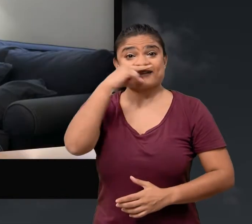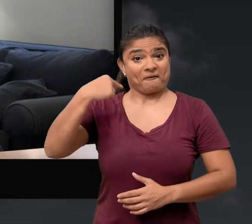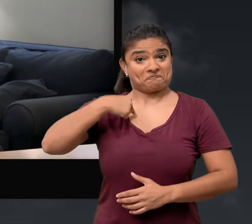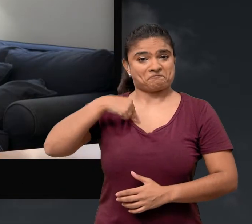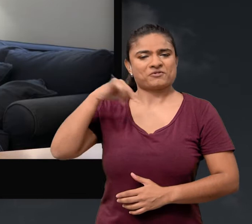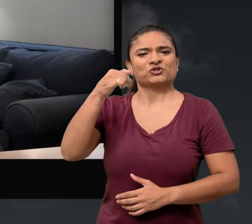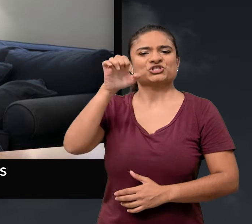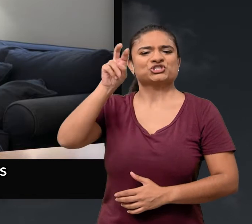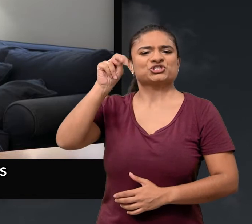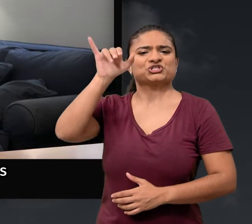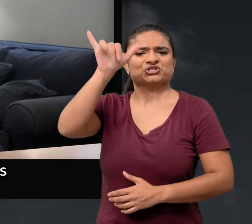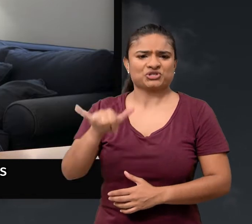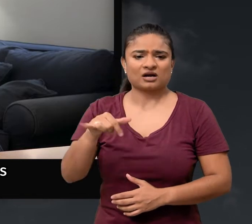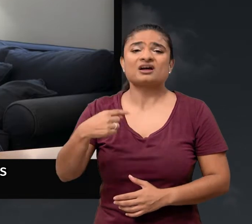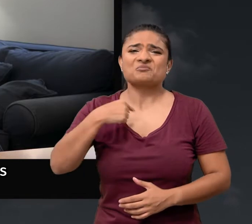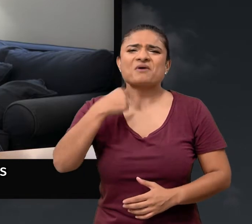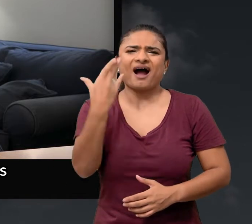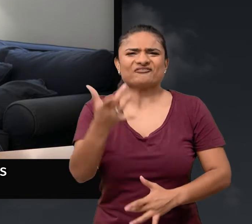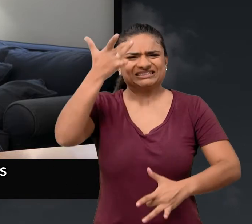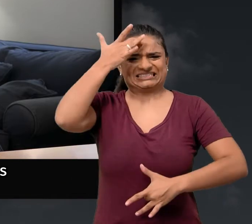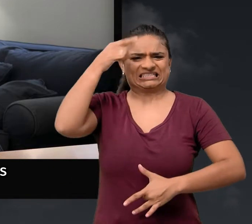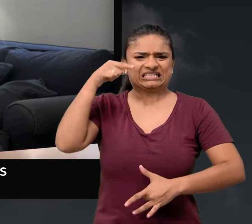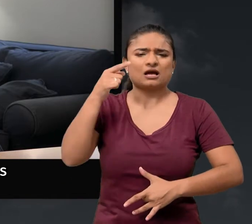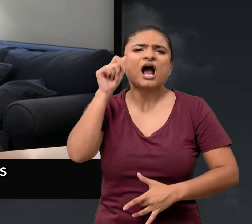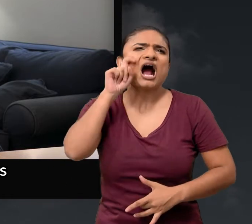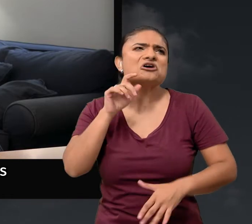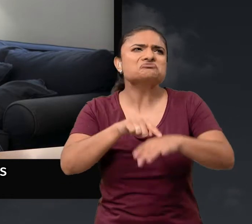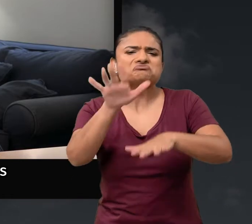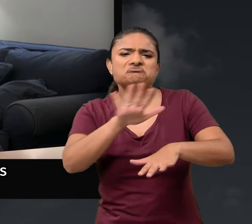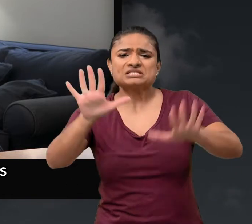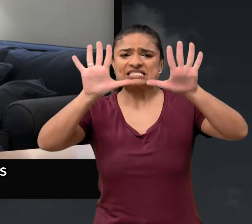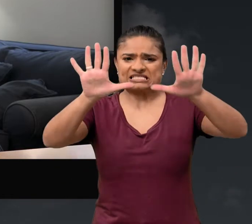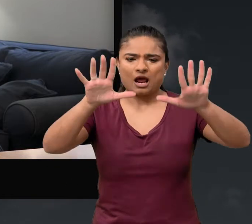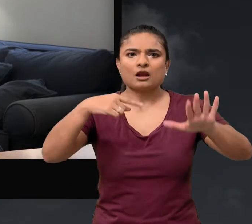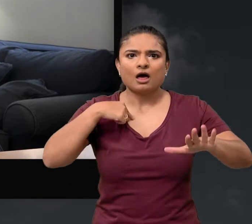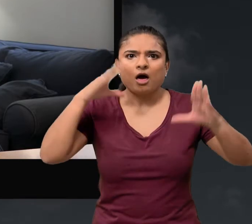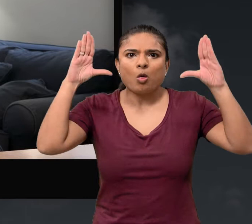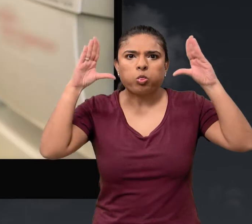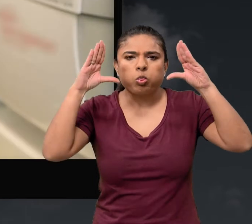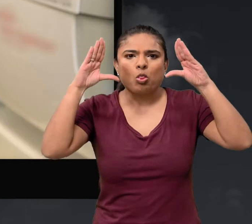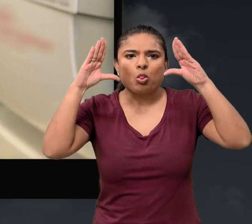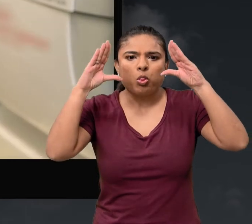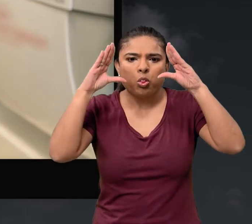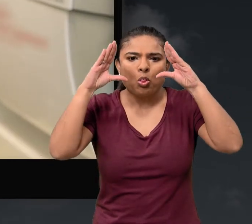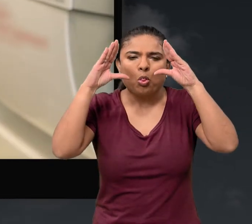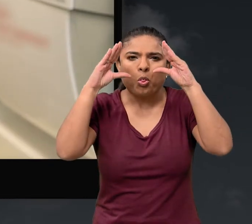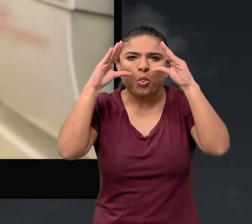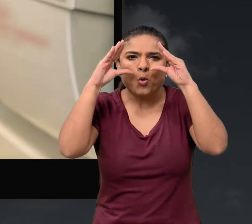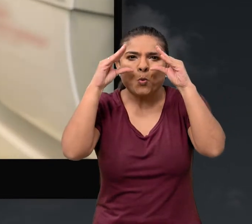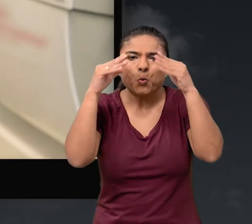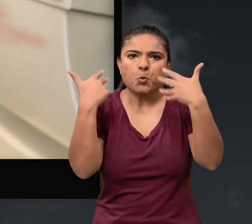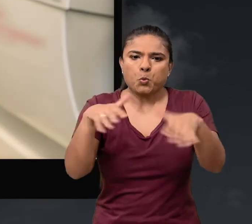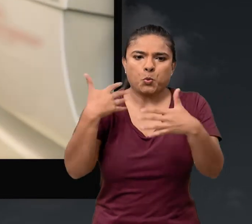I'm Jenny Webster, and I was diagnosed with Stargardt's disease when I was about 10, and I started losing my central vision